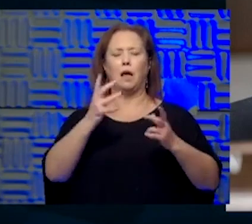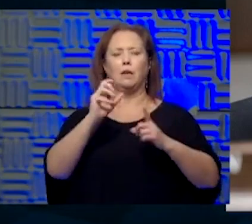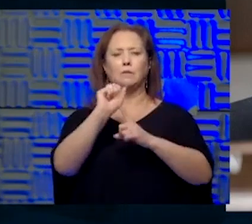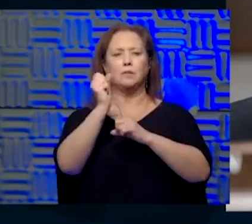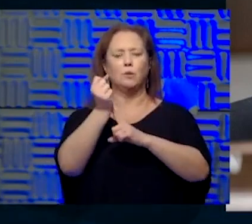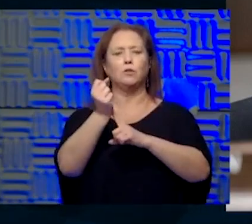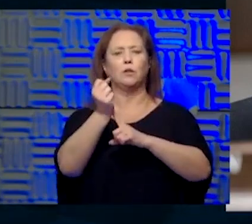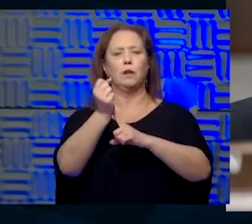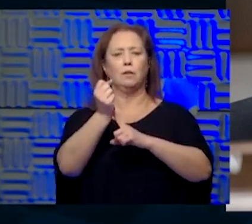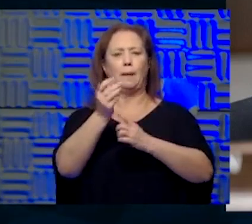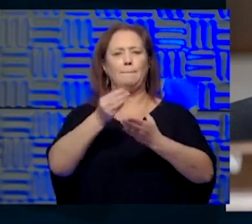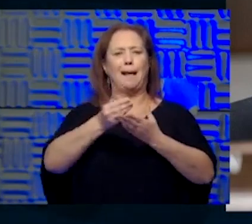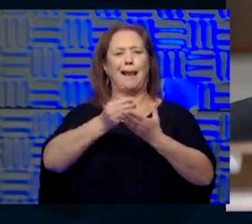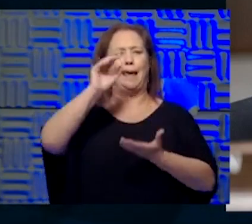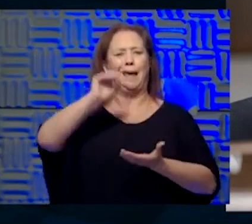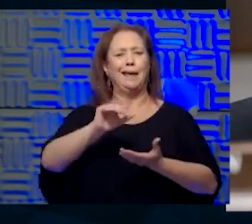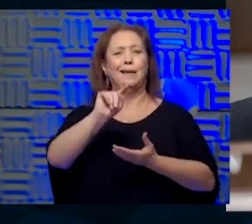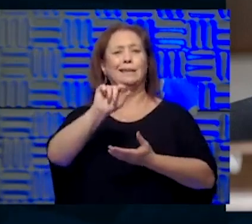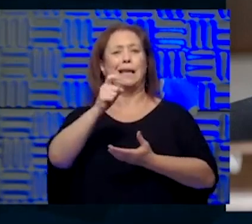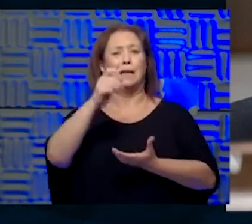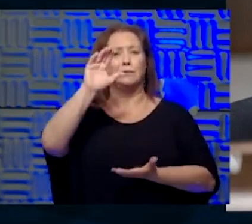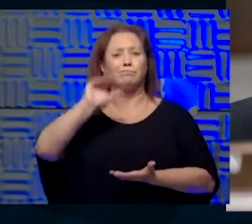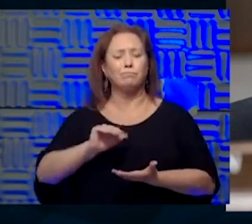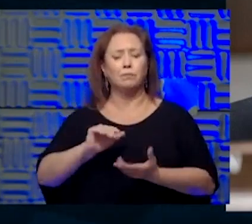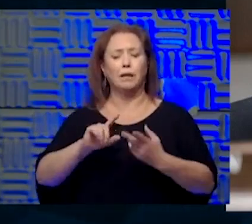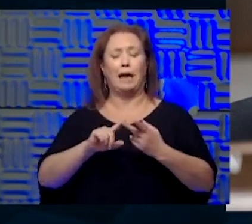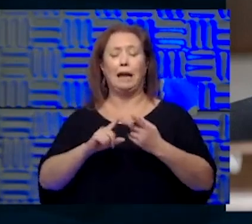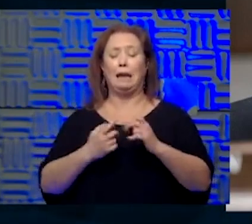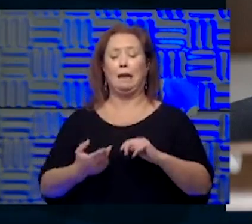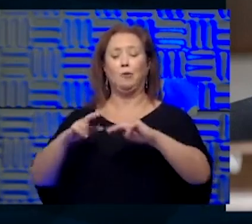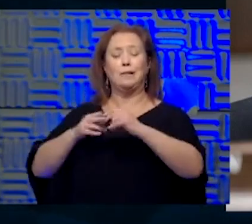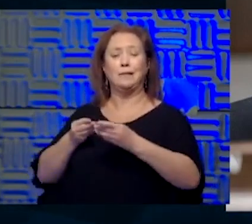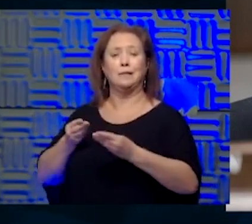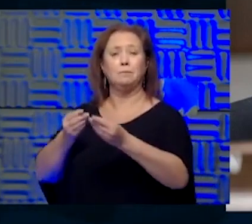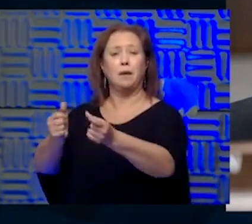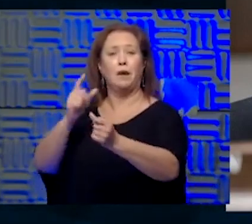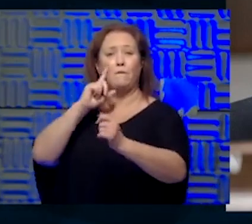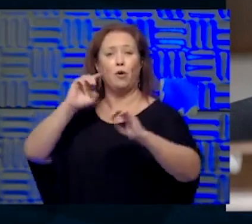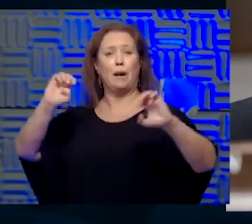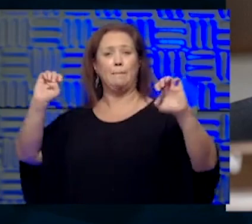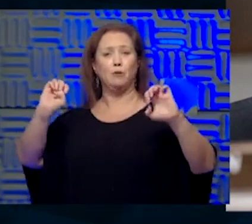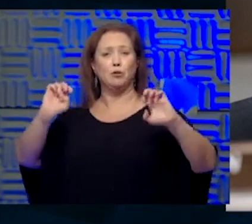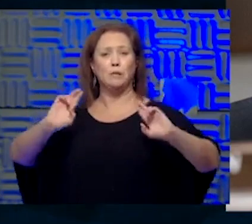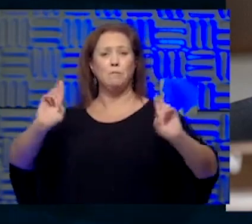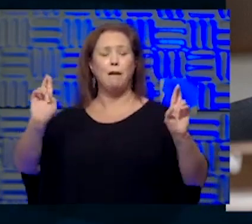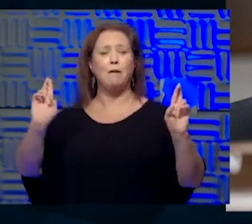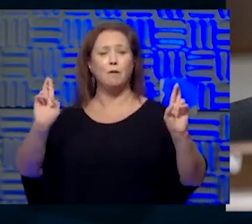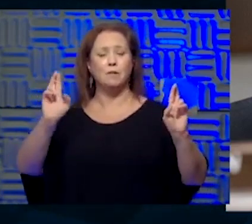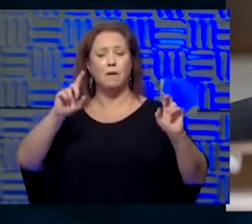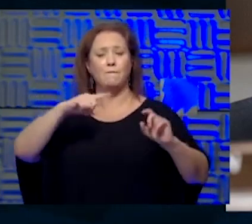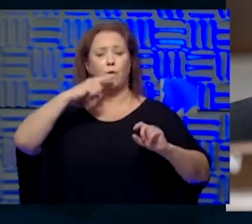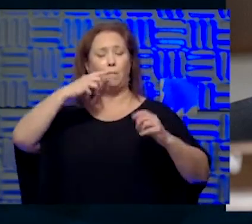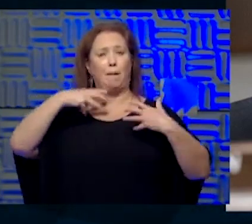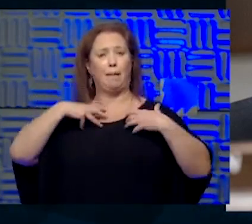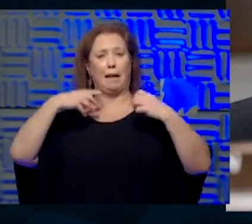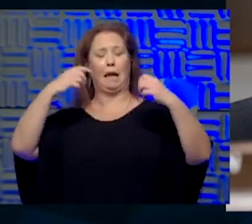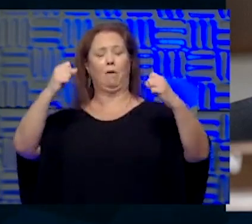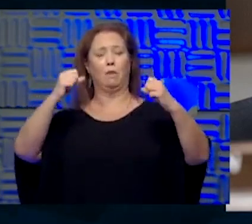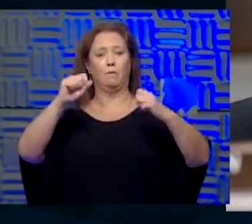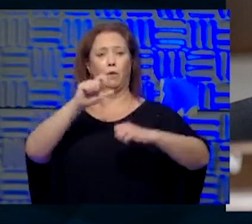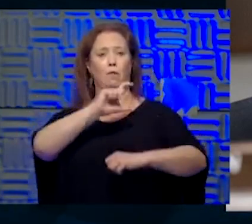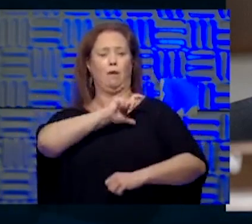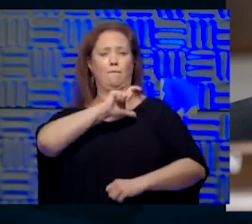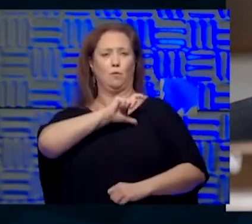of revenue, tax revenues, and the increasing expenditures for emergency preparedness, for public health, for law